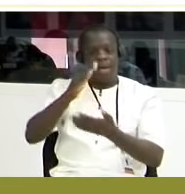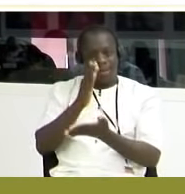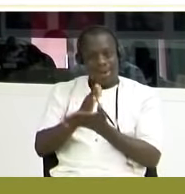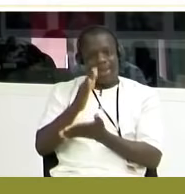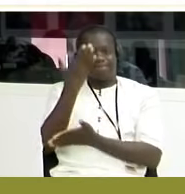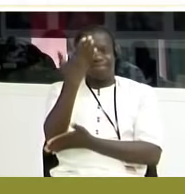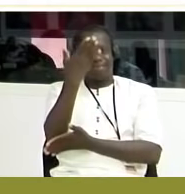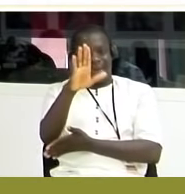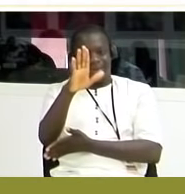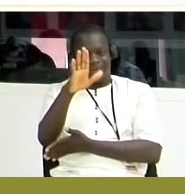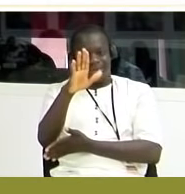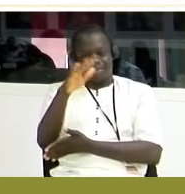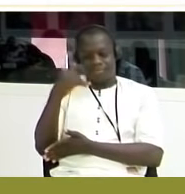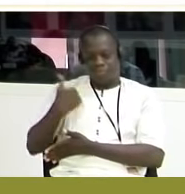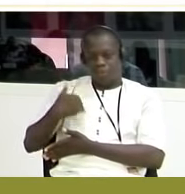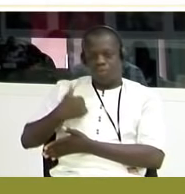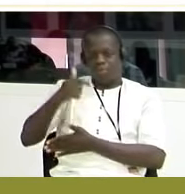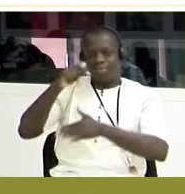cell.